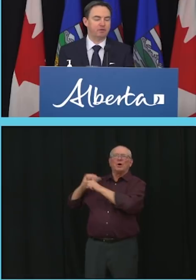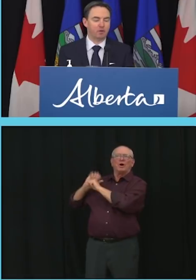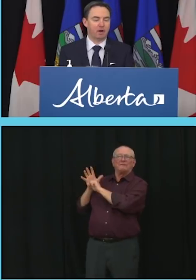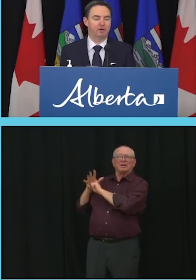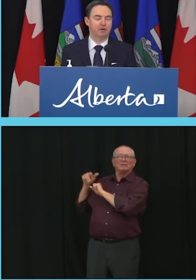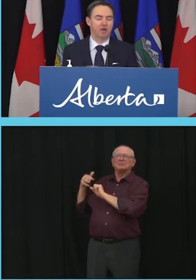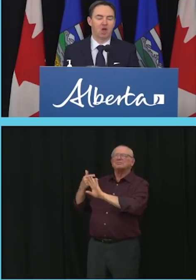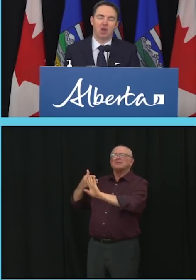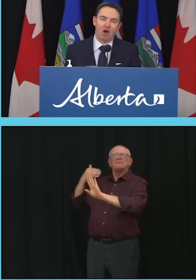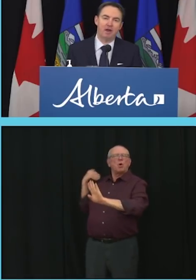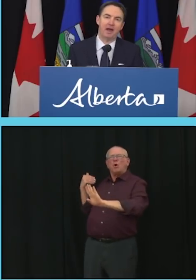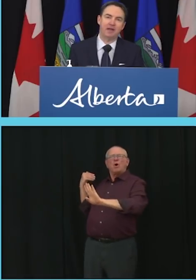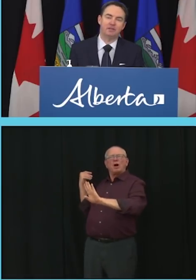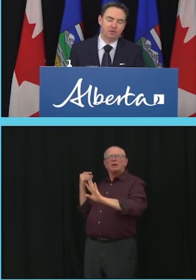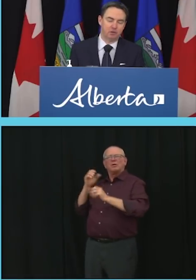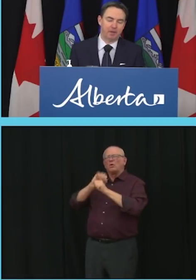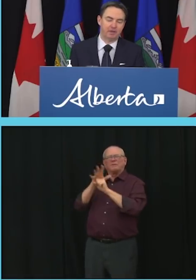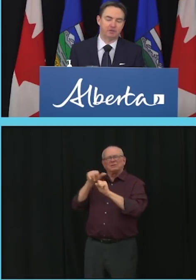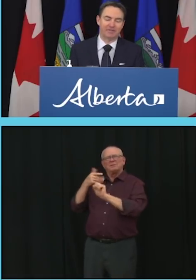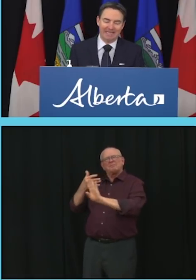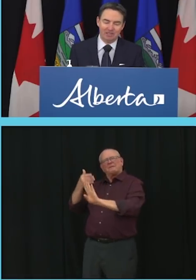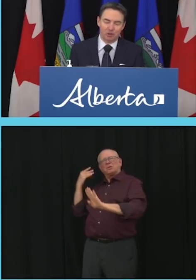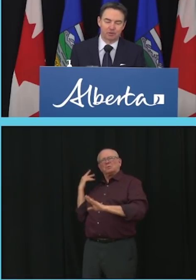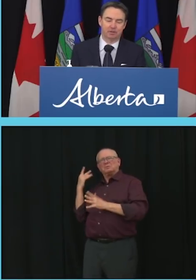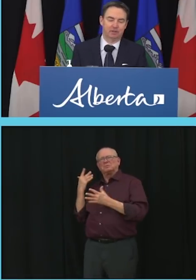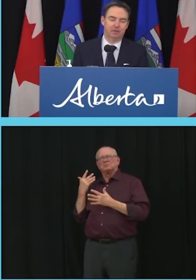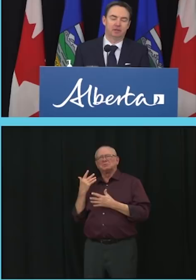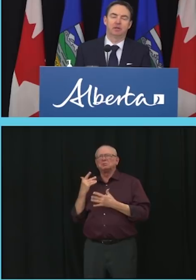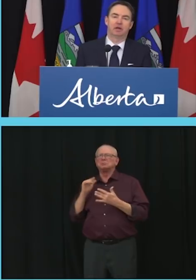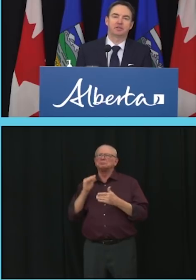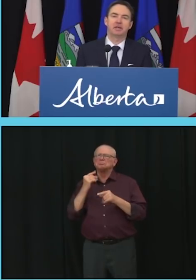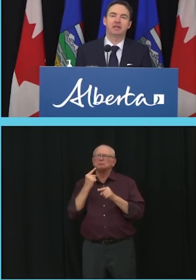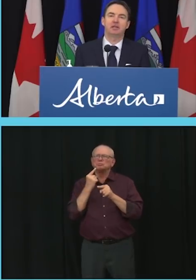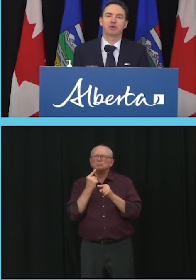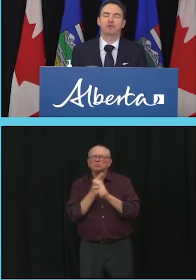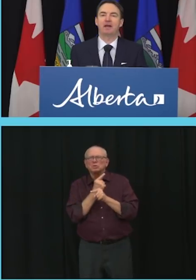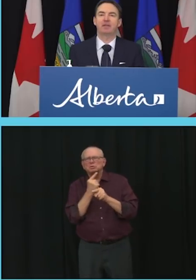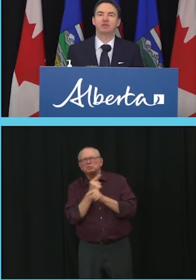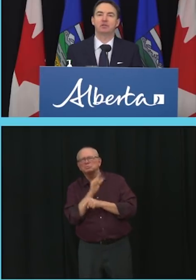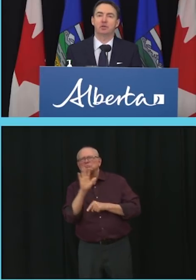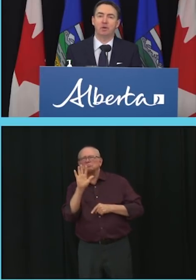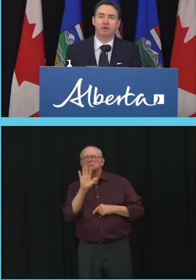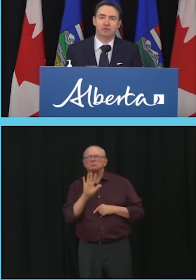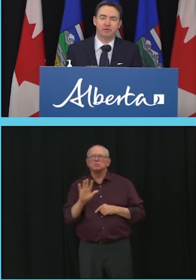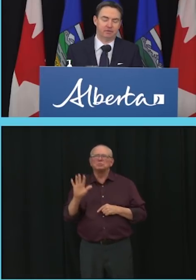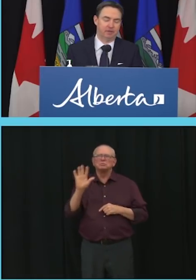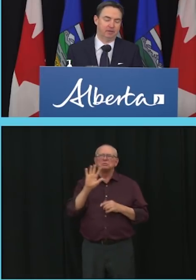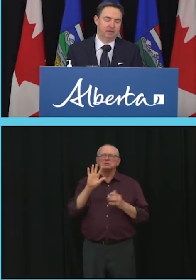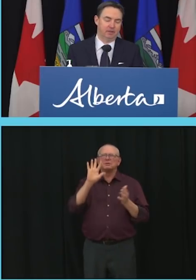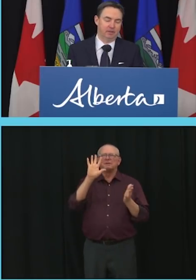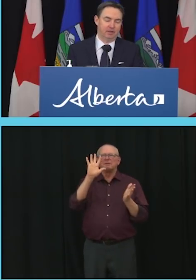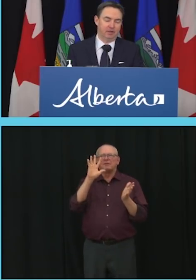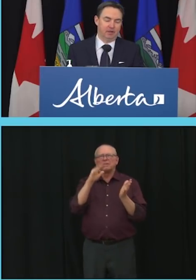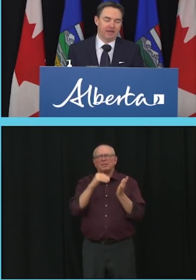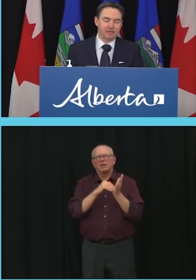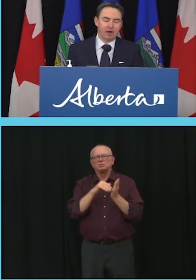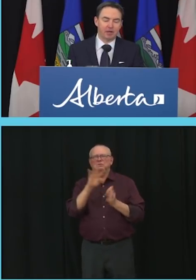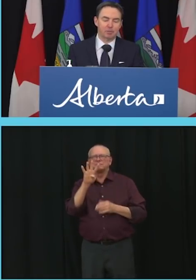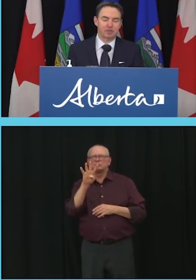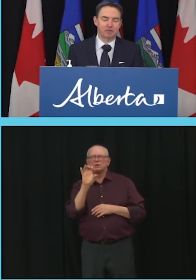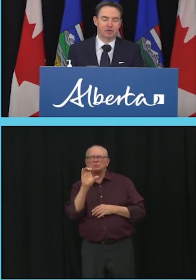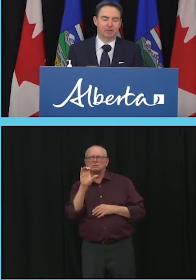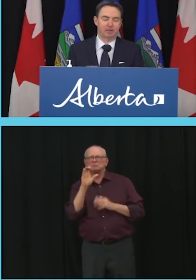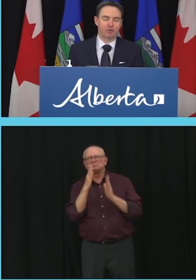to 5,400 non-ICU patients in total. On Sunday, there were 5,250. That's